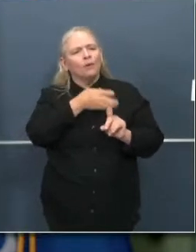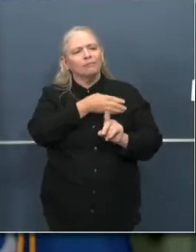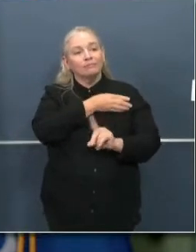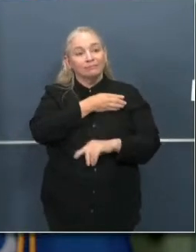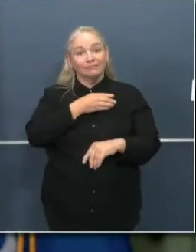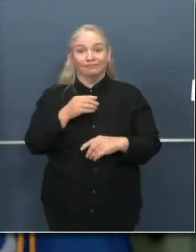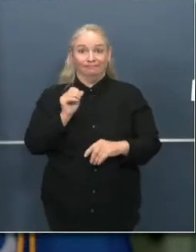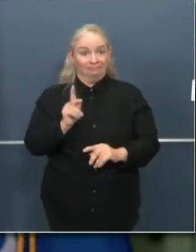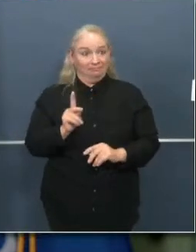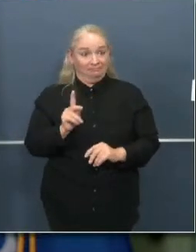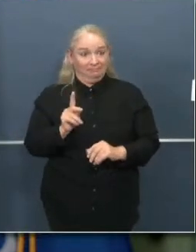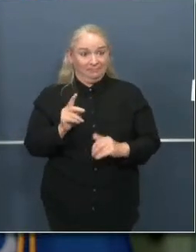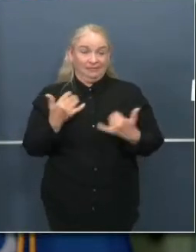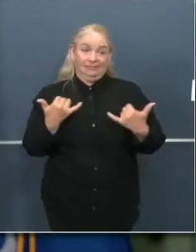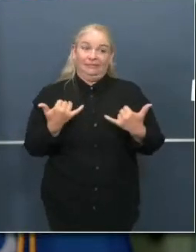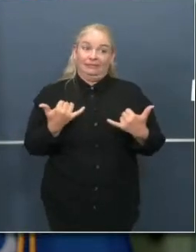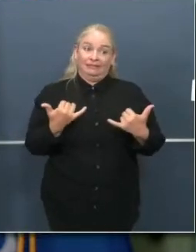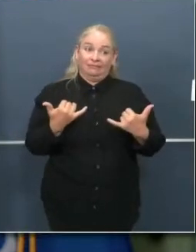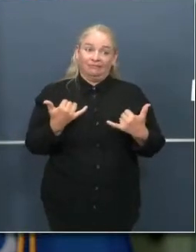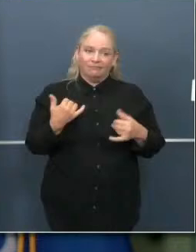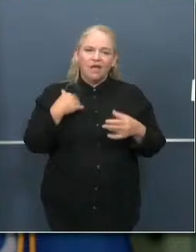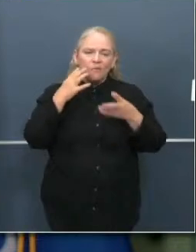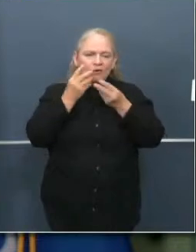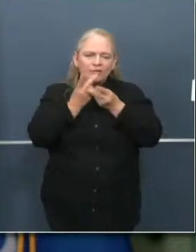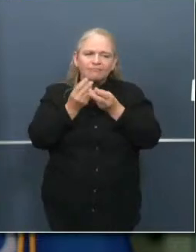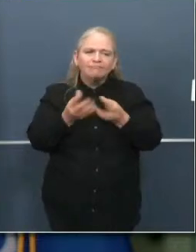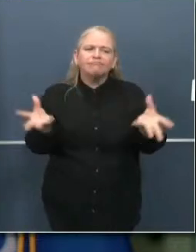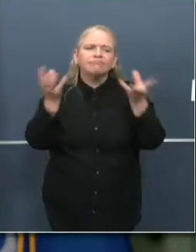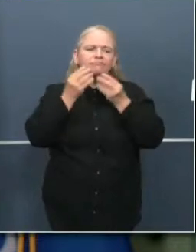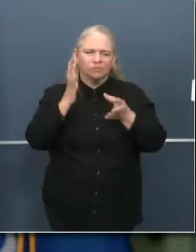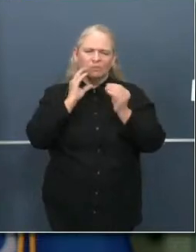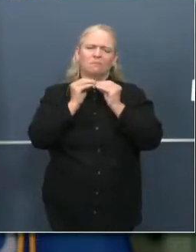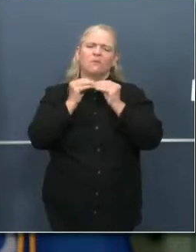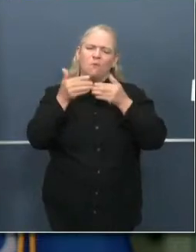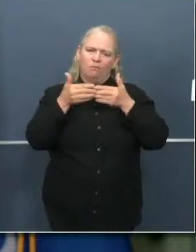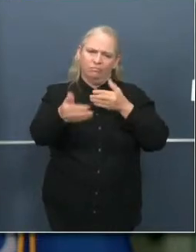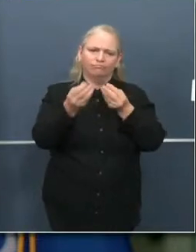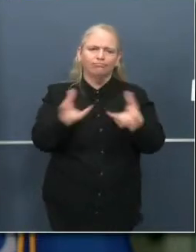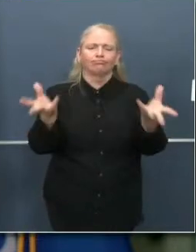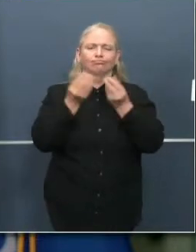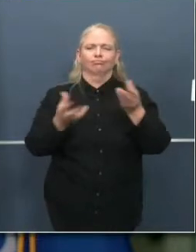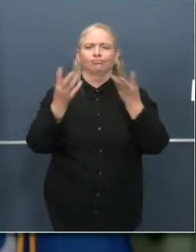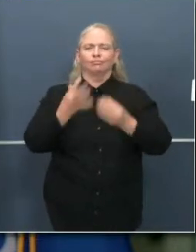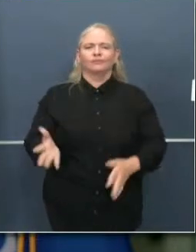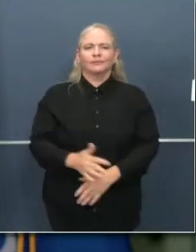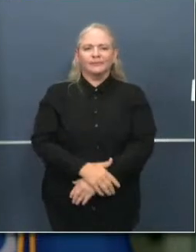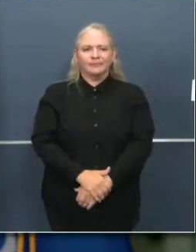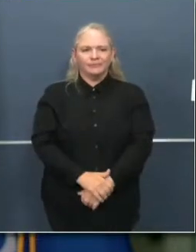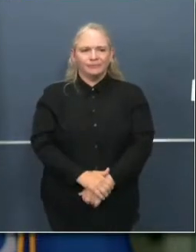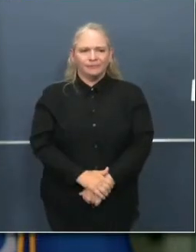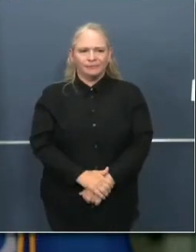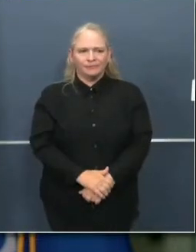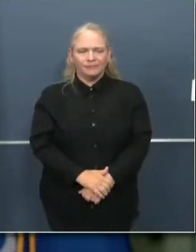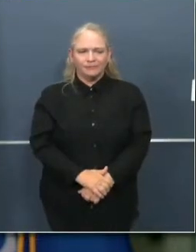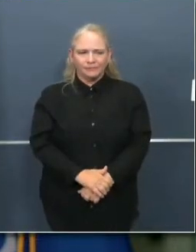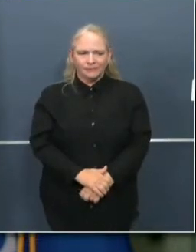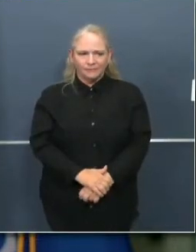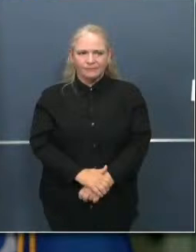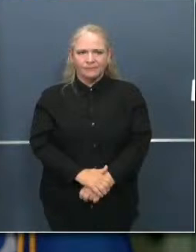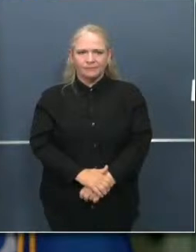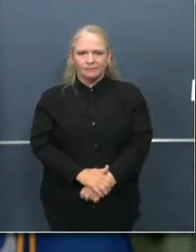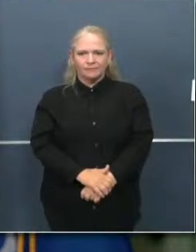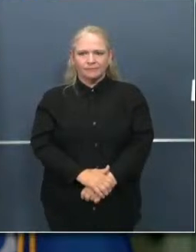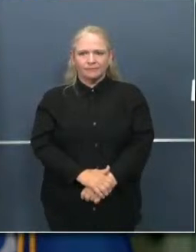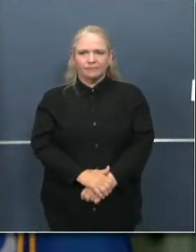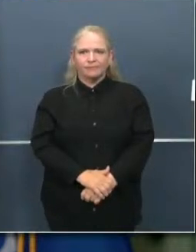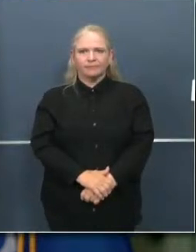Politico. Hi, Governor. My question is about San Quentin. As you know, there were no cases there until the end of May,